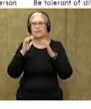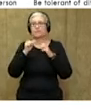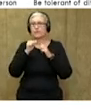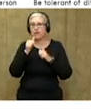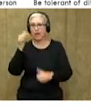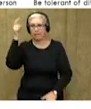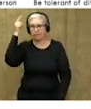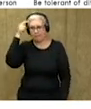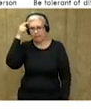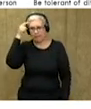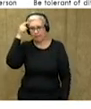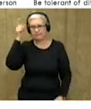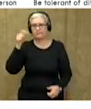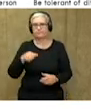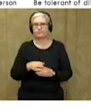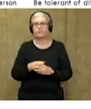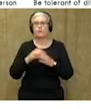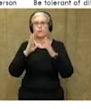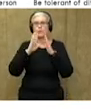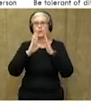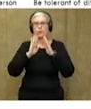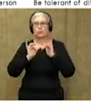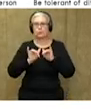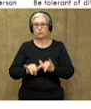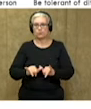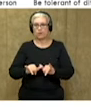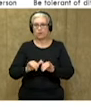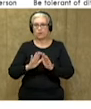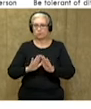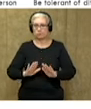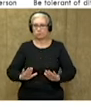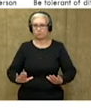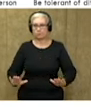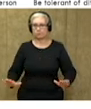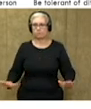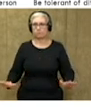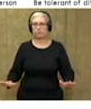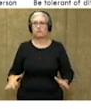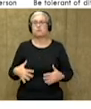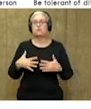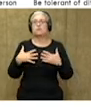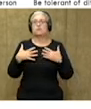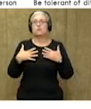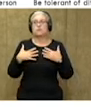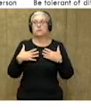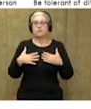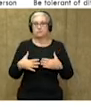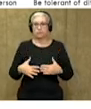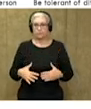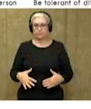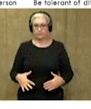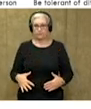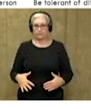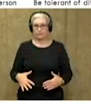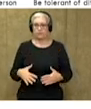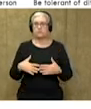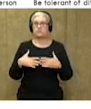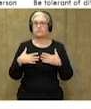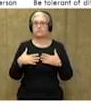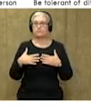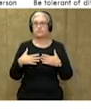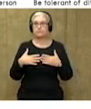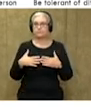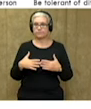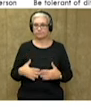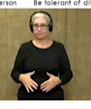think. Remain calm. Take some time. Take some deep breaths. You might even have to, one thing you can do is take